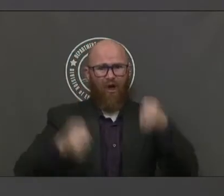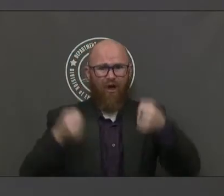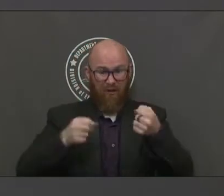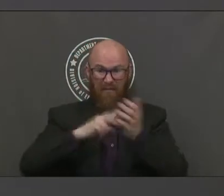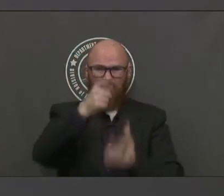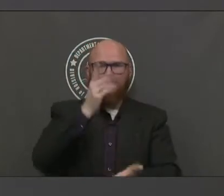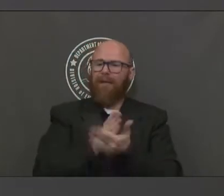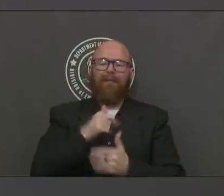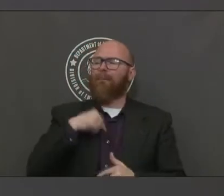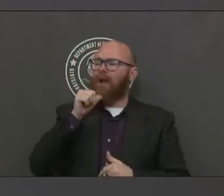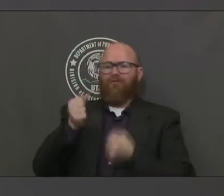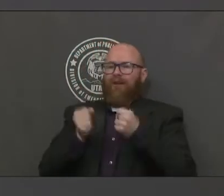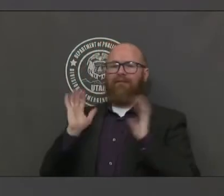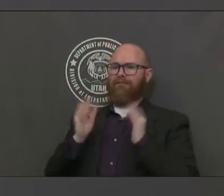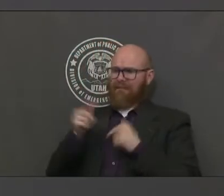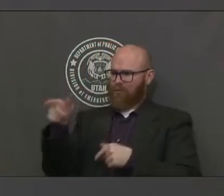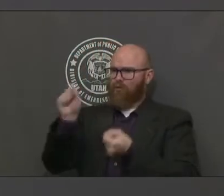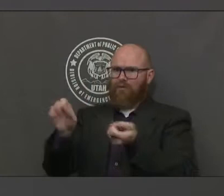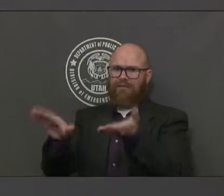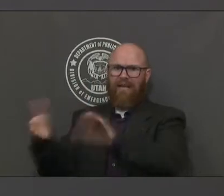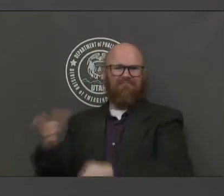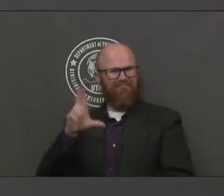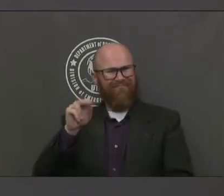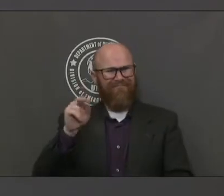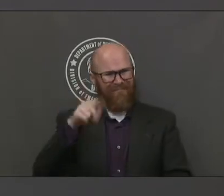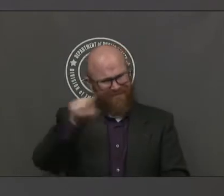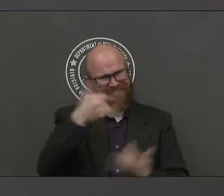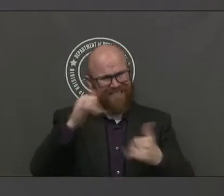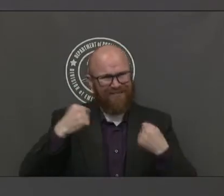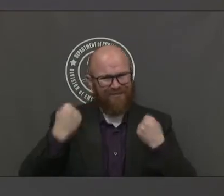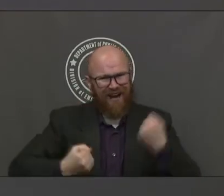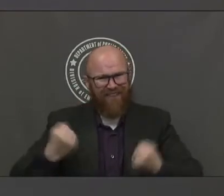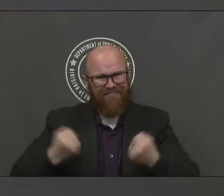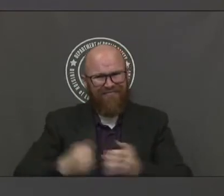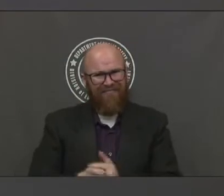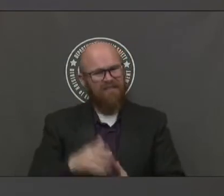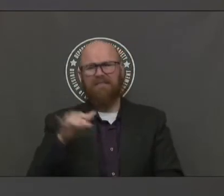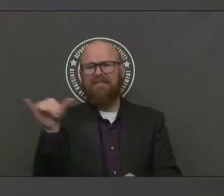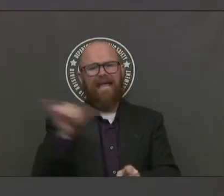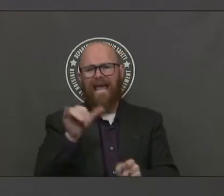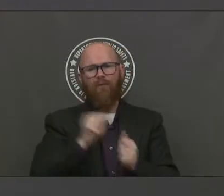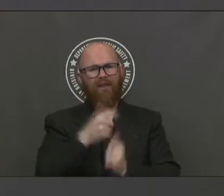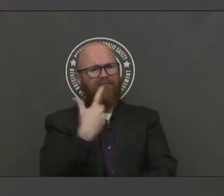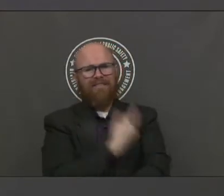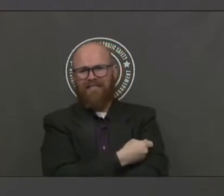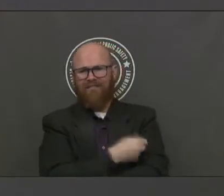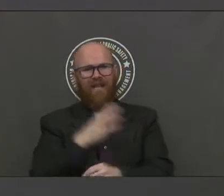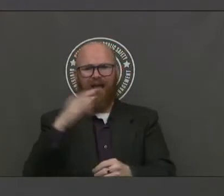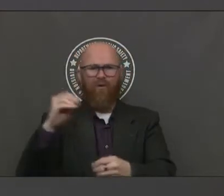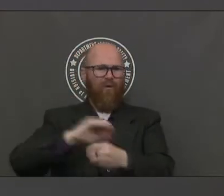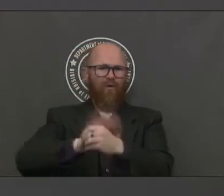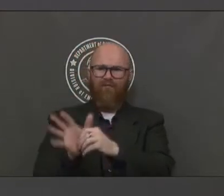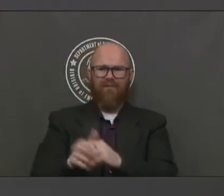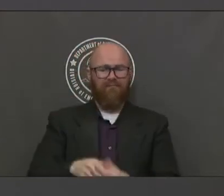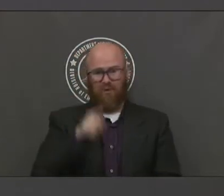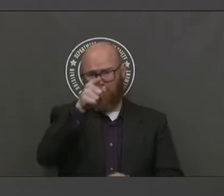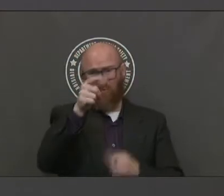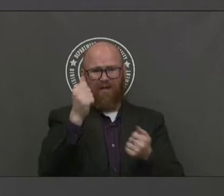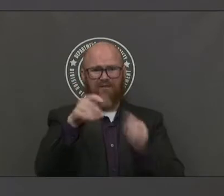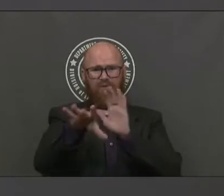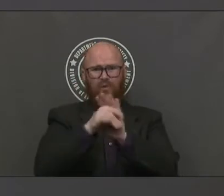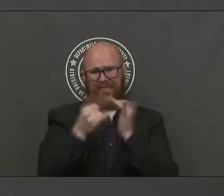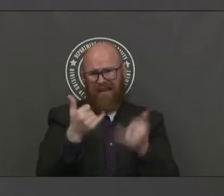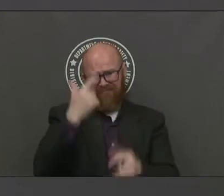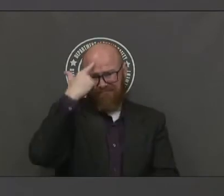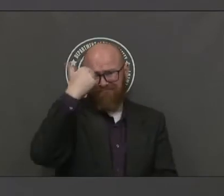point, and we're headed towards that with vaccines, people will have a choice to get a vaccine. People will have a choice to protect themselves. The